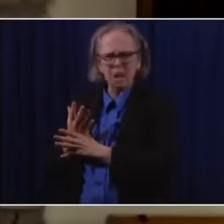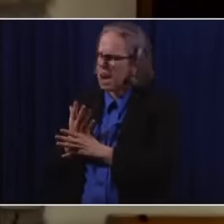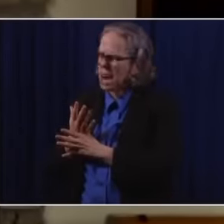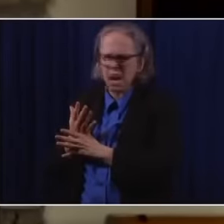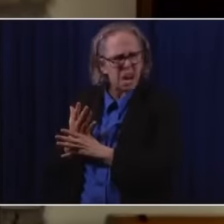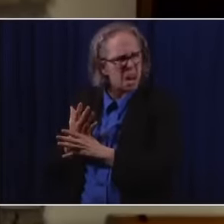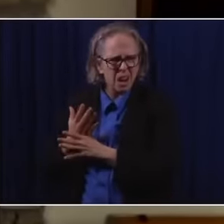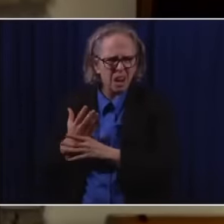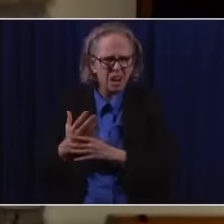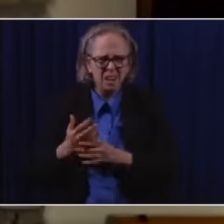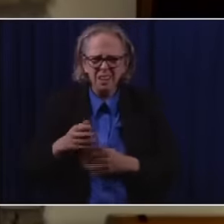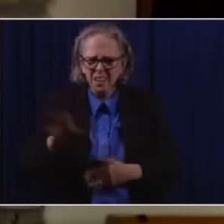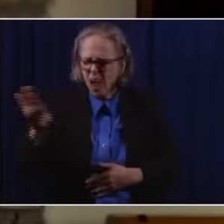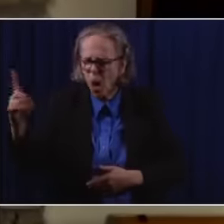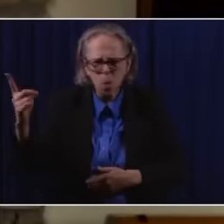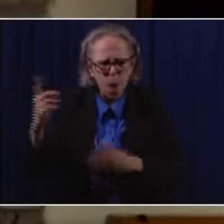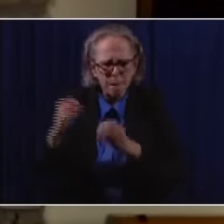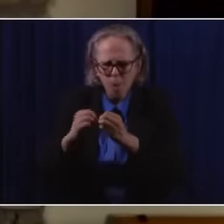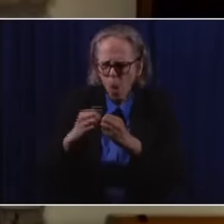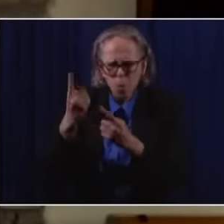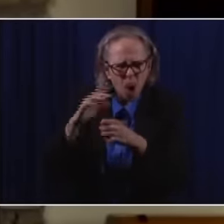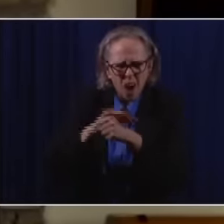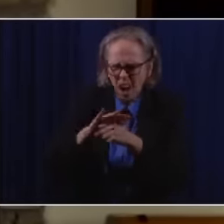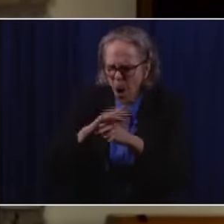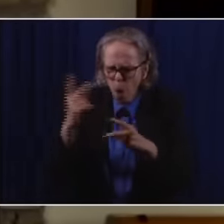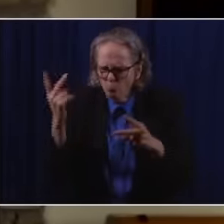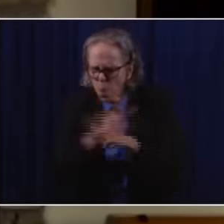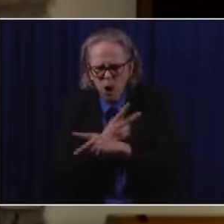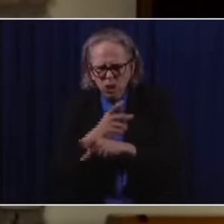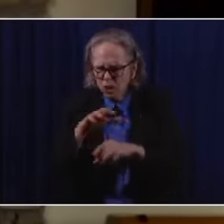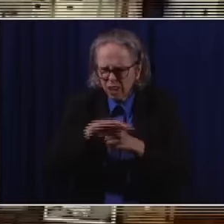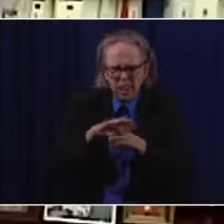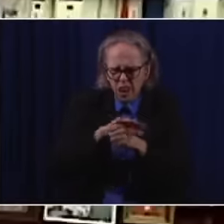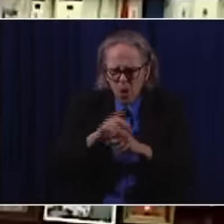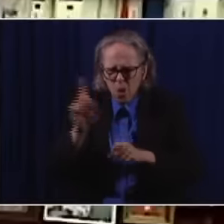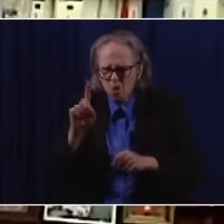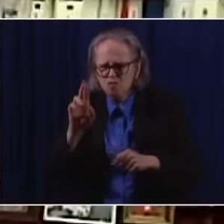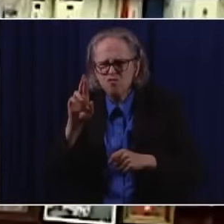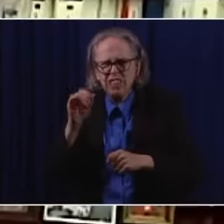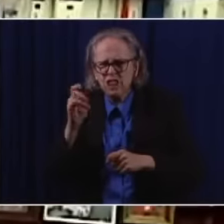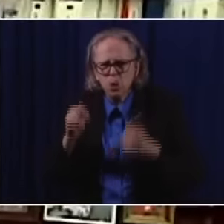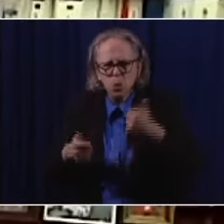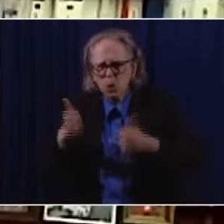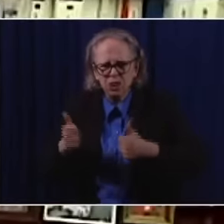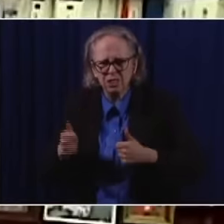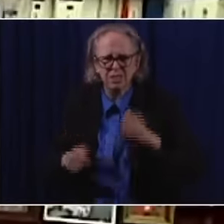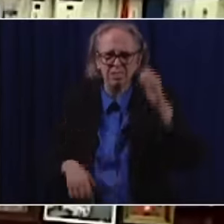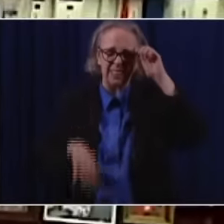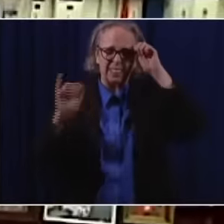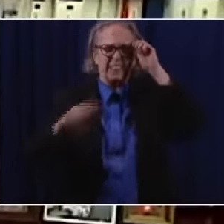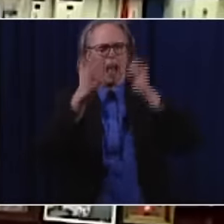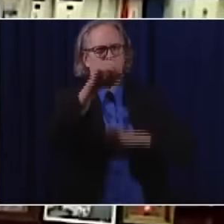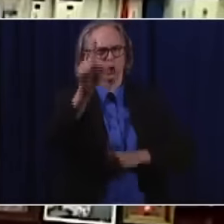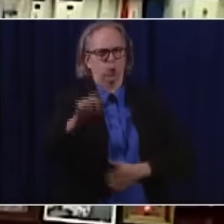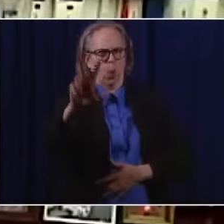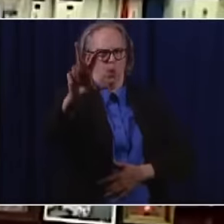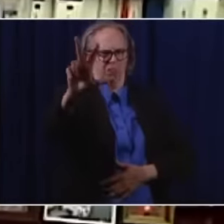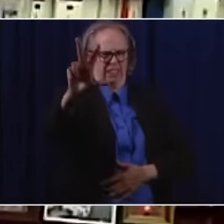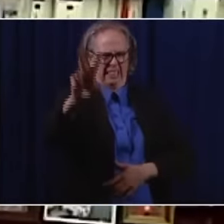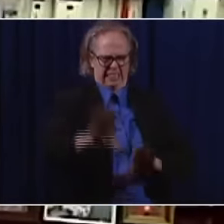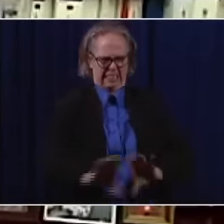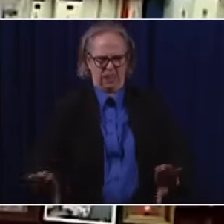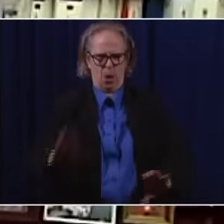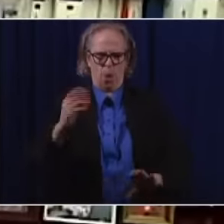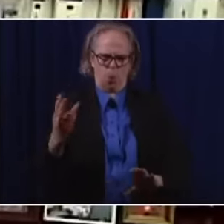think you mentioned one region worse than the other, or is there much different? Zone 3, which is the southwest portion of the